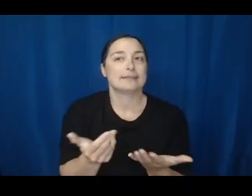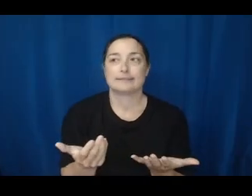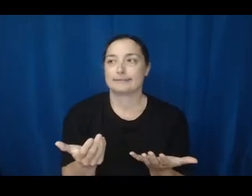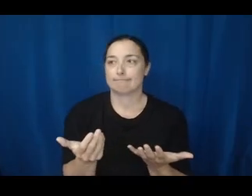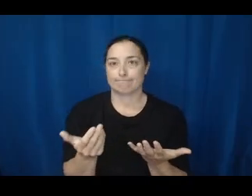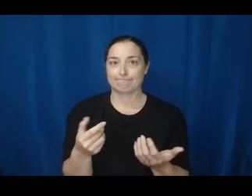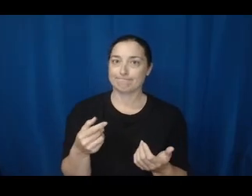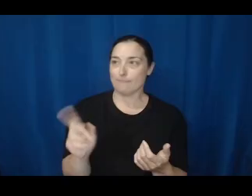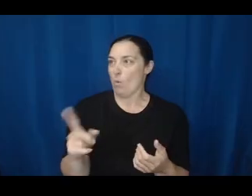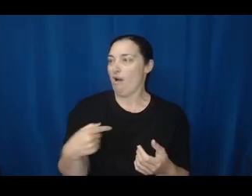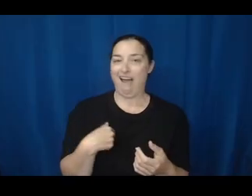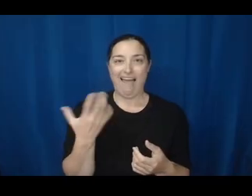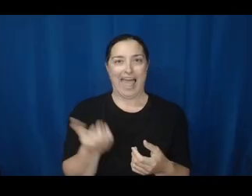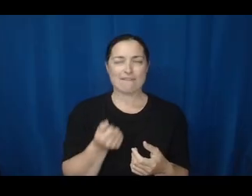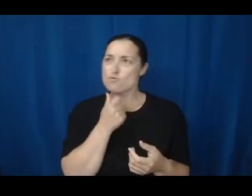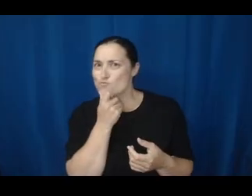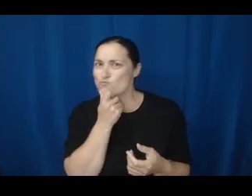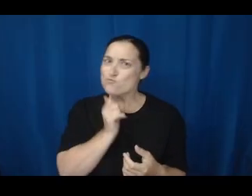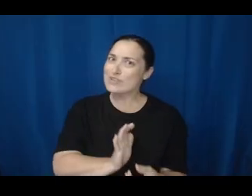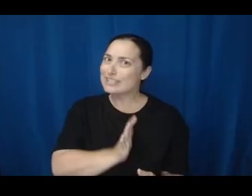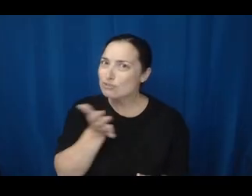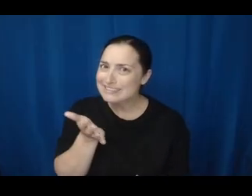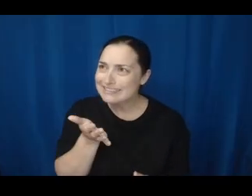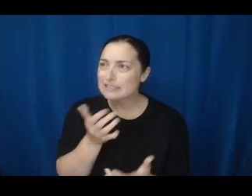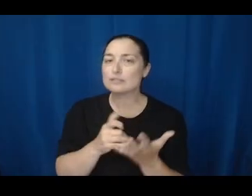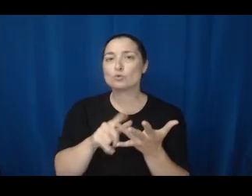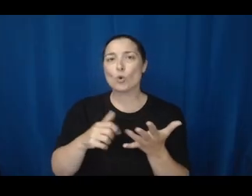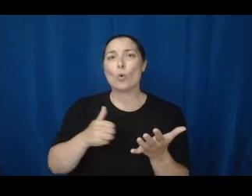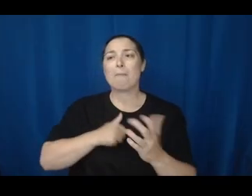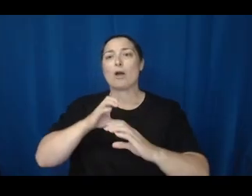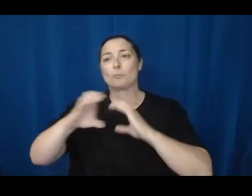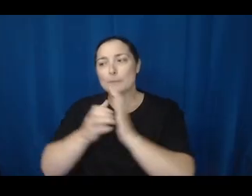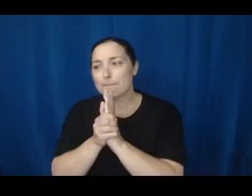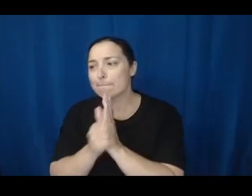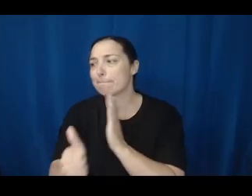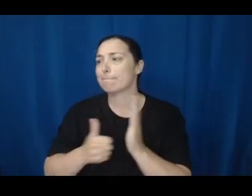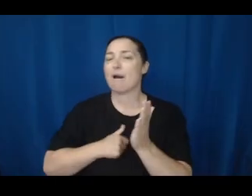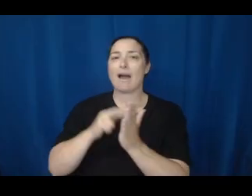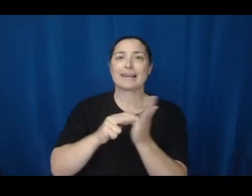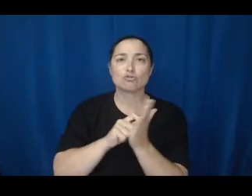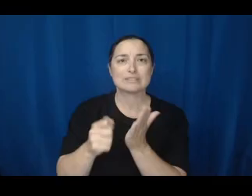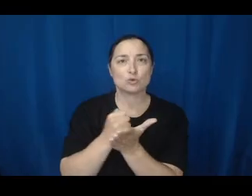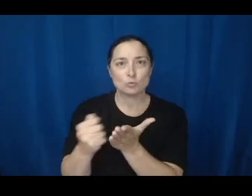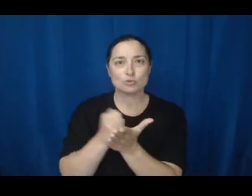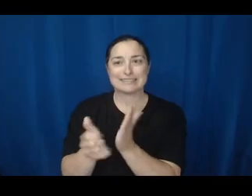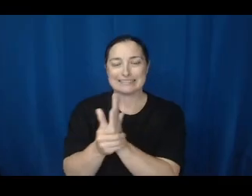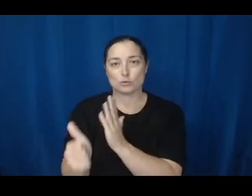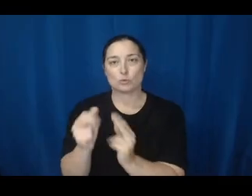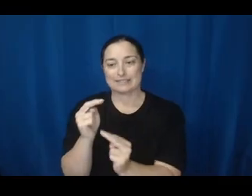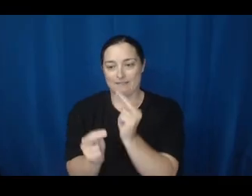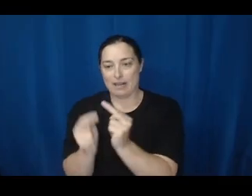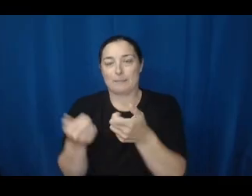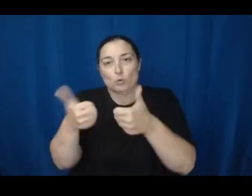me. But I've been able to work on my literacy and numeracy skills, communication skills through that. Thanks,